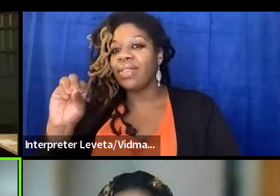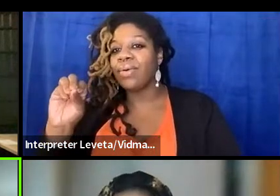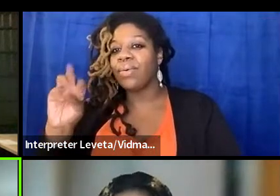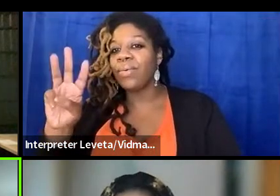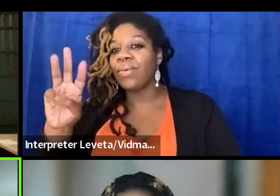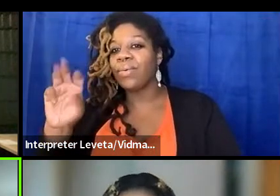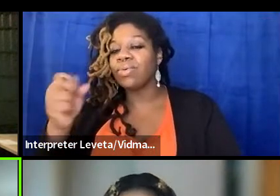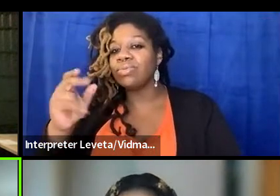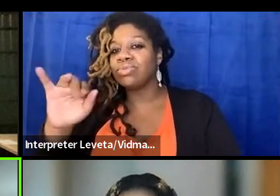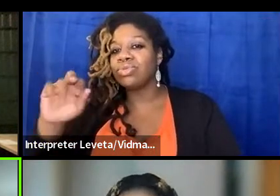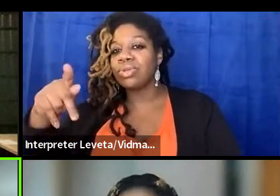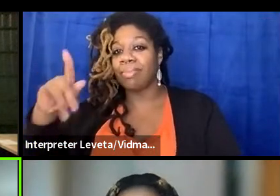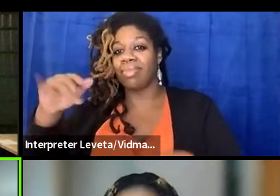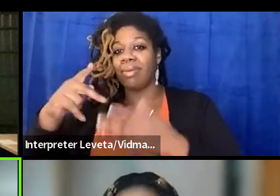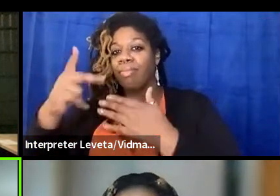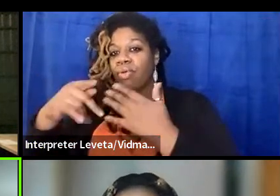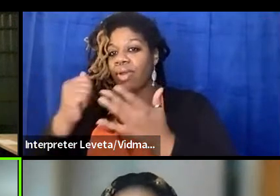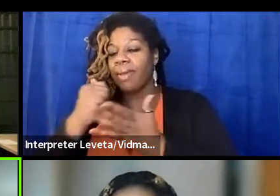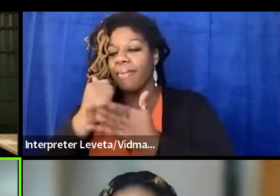of color